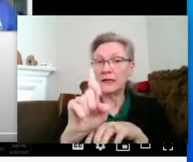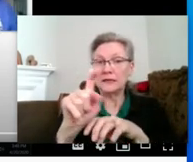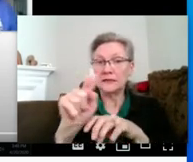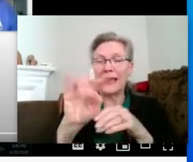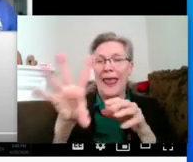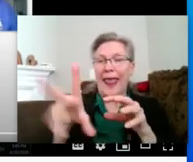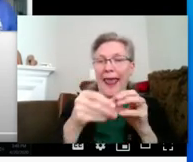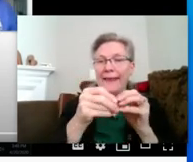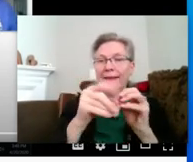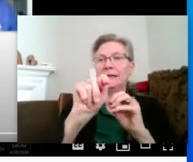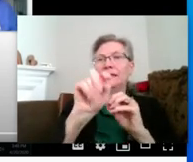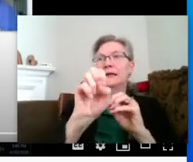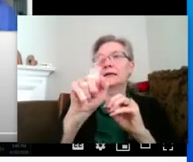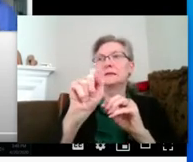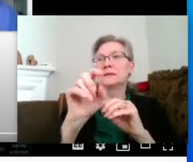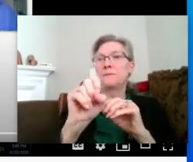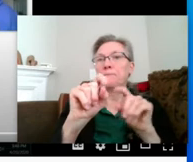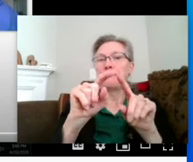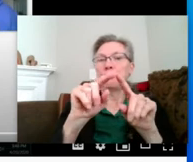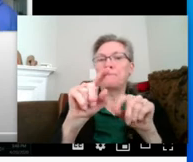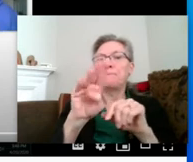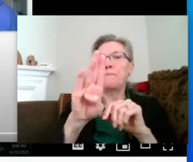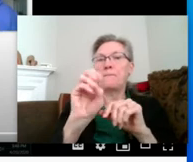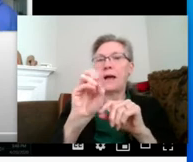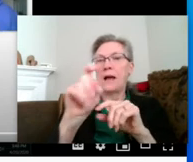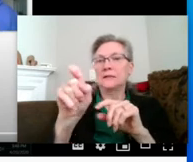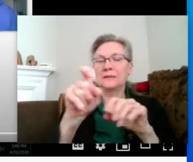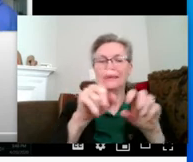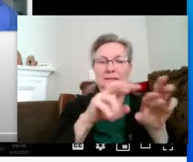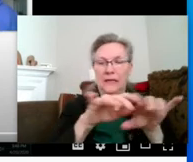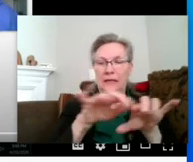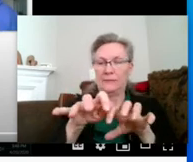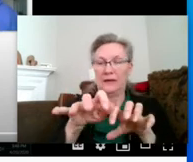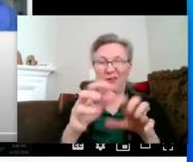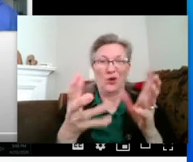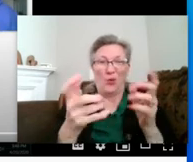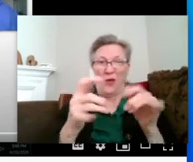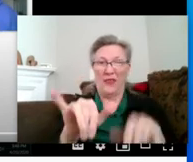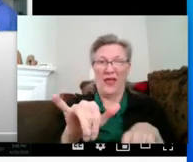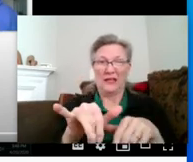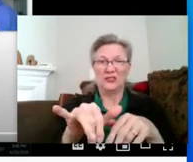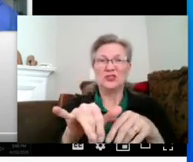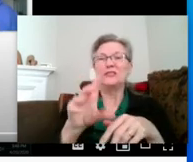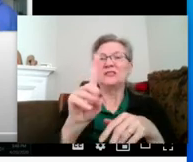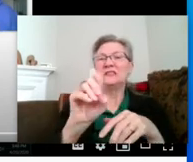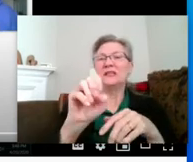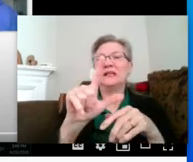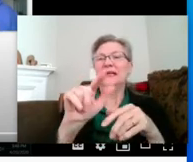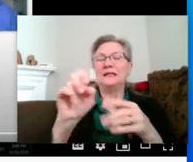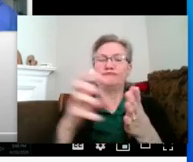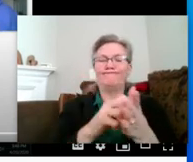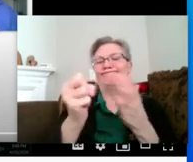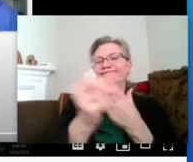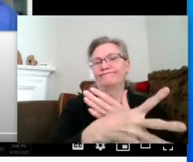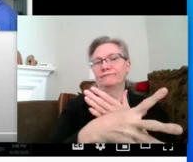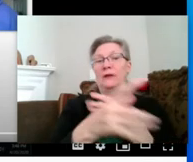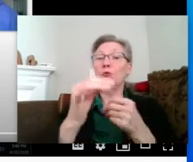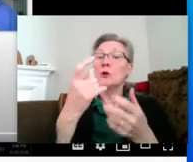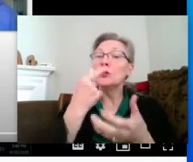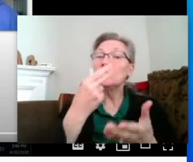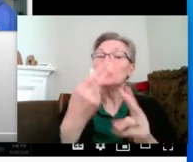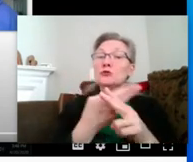start typing. If you decide you don't want that, you can hit that delete button right there. If you want to use the